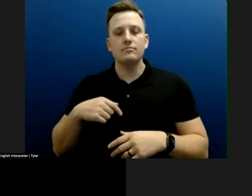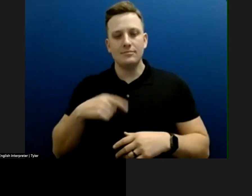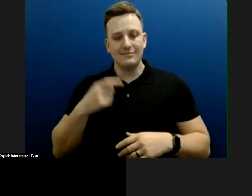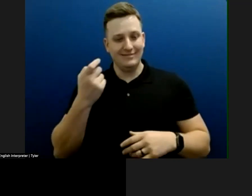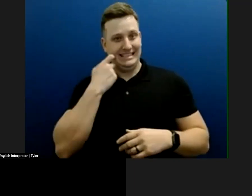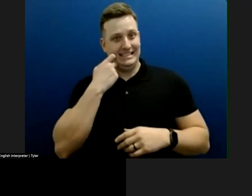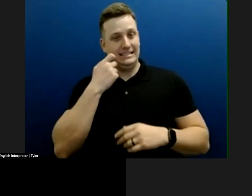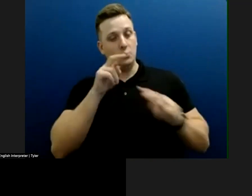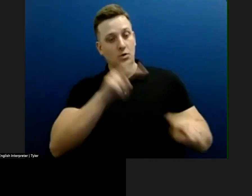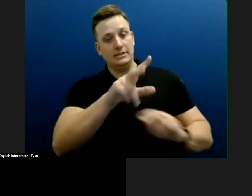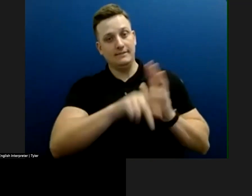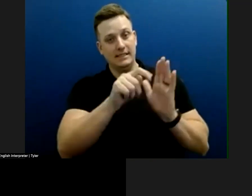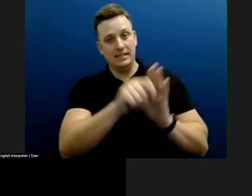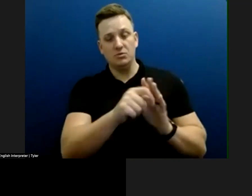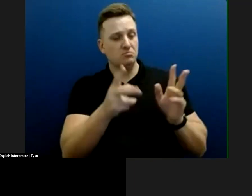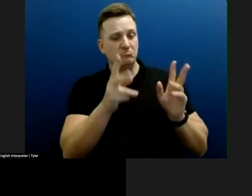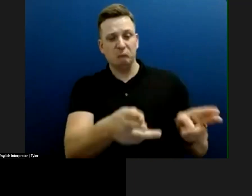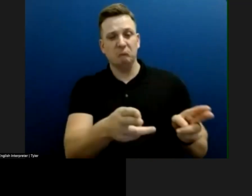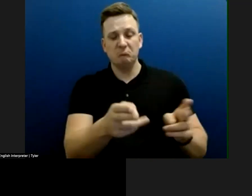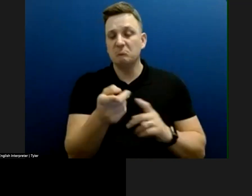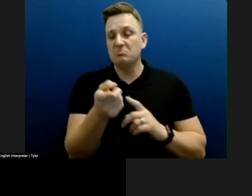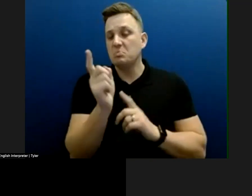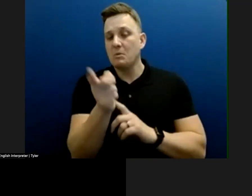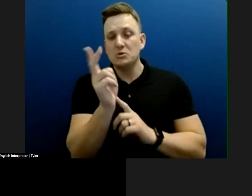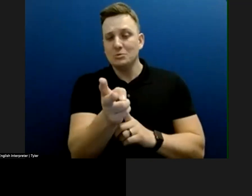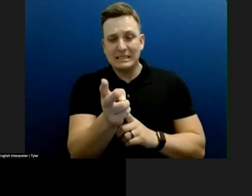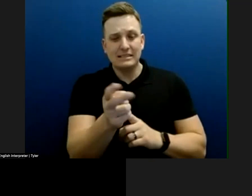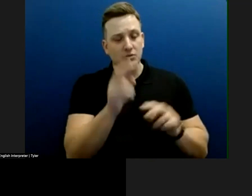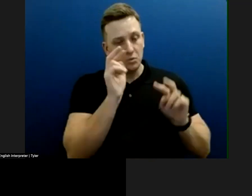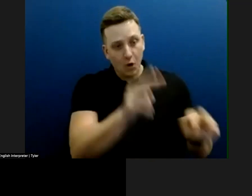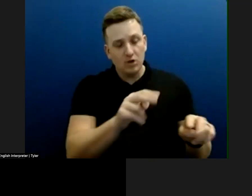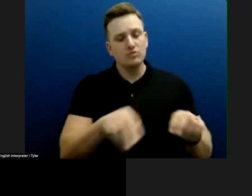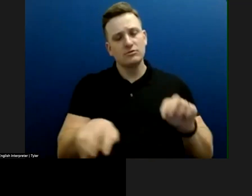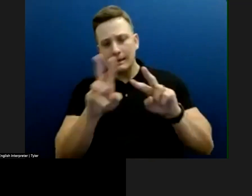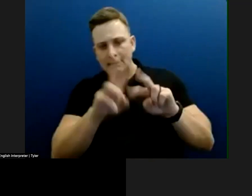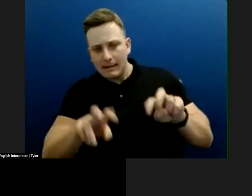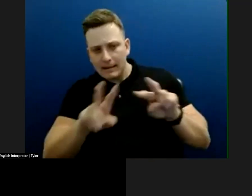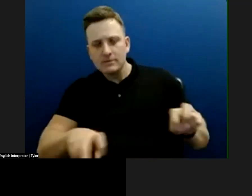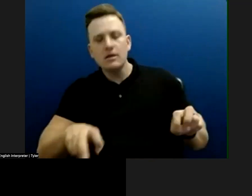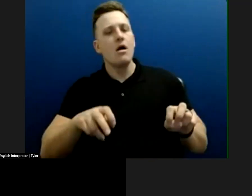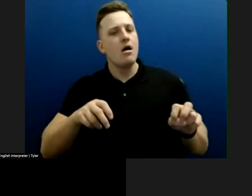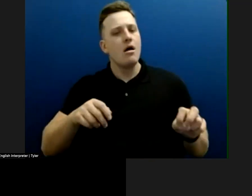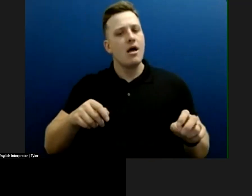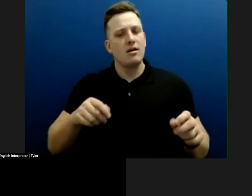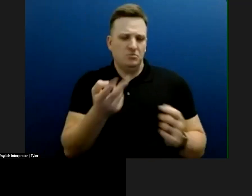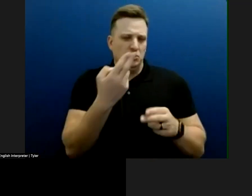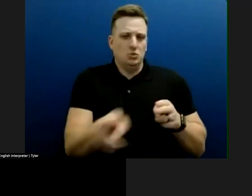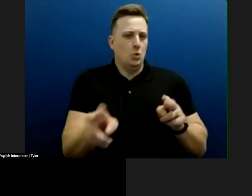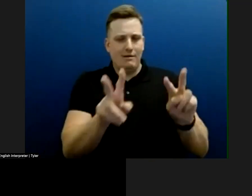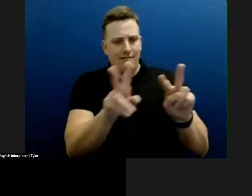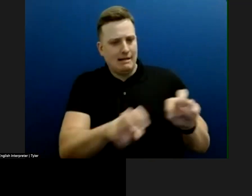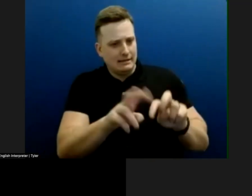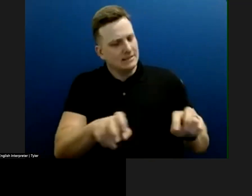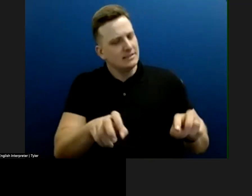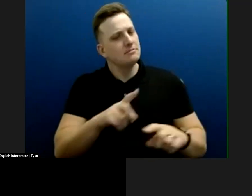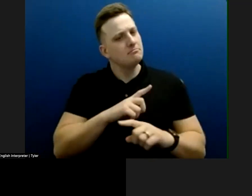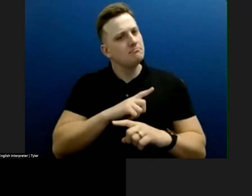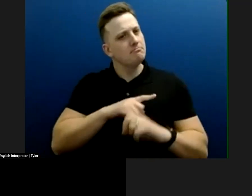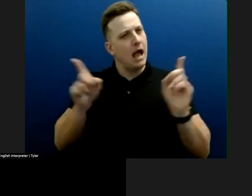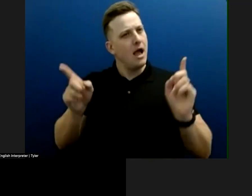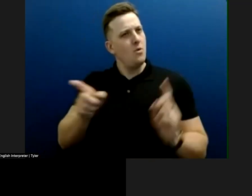of interaction and a few minutes of analysis, we can see already that we can describe